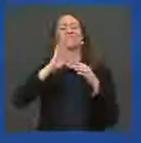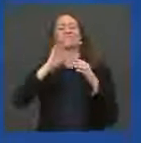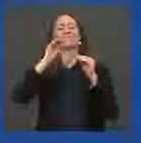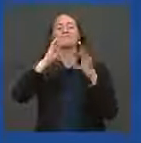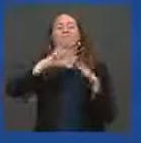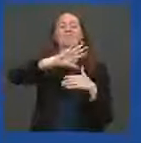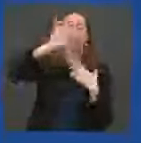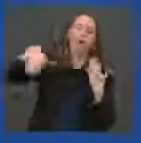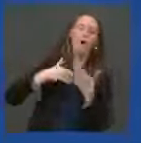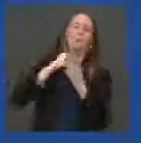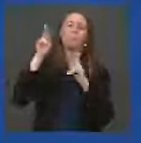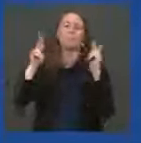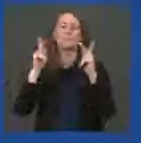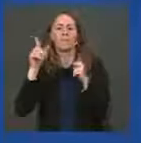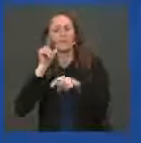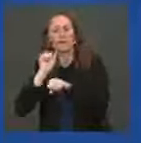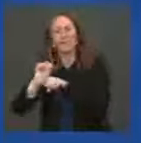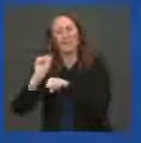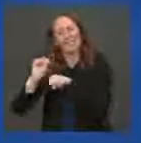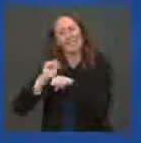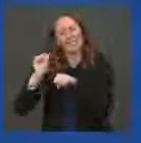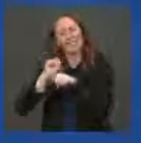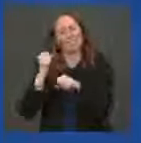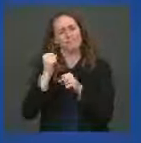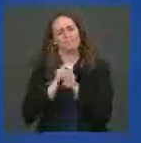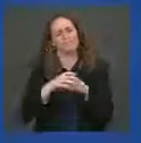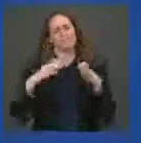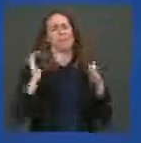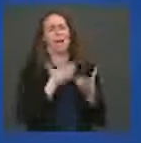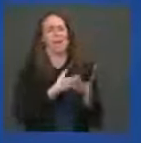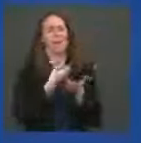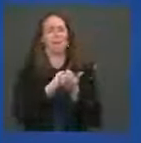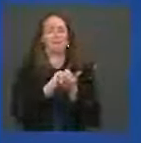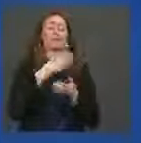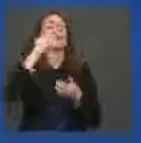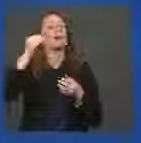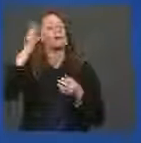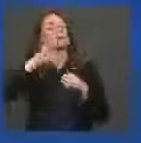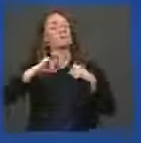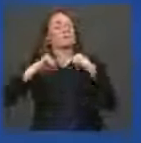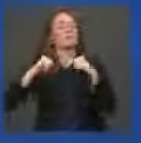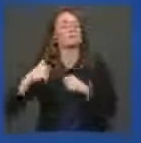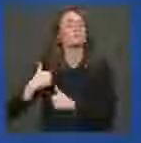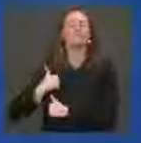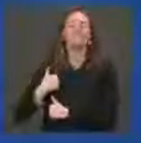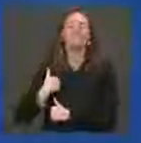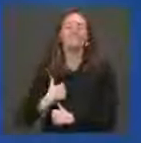keeping our economy going. May God protect our troops. Thank you all so very much.